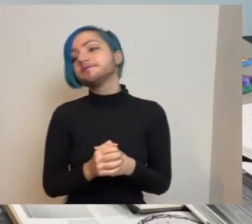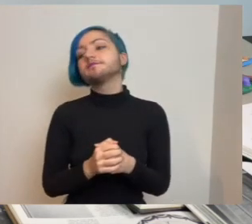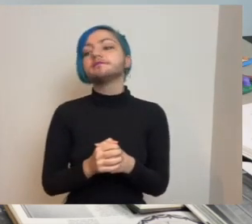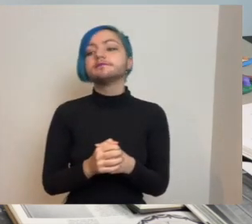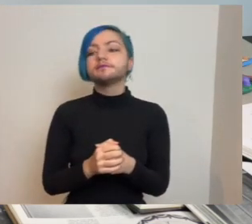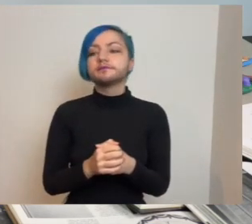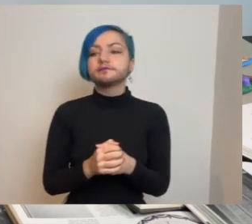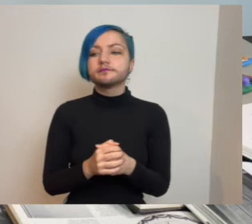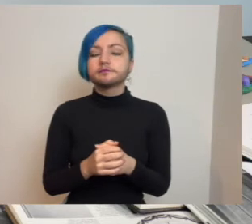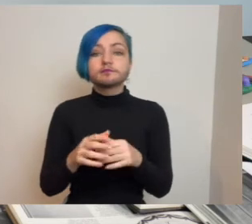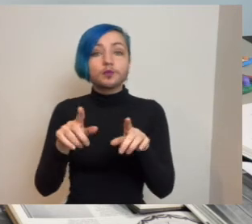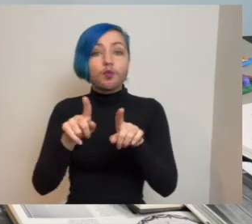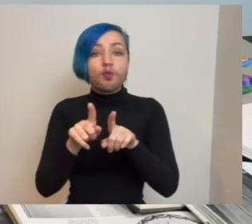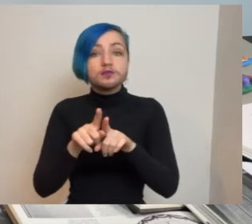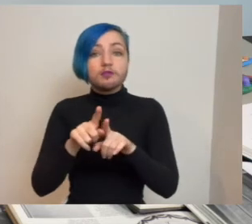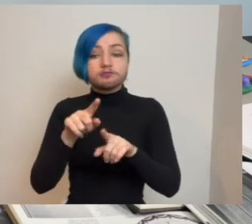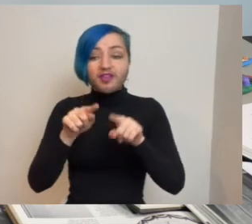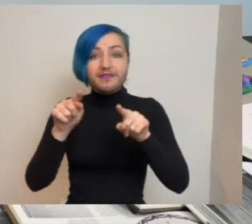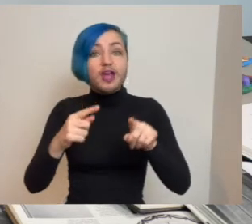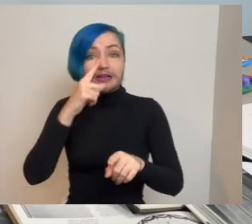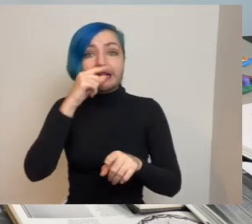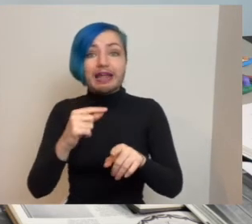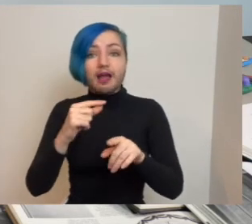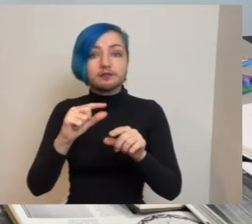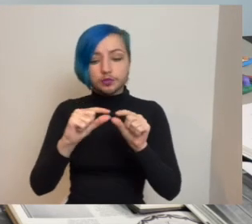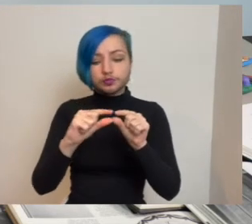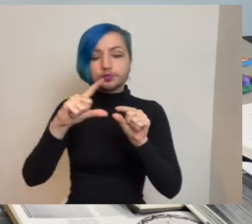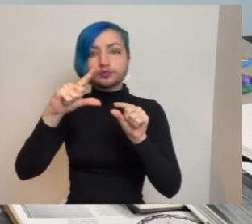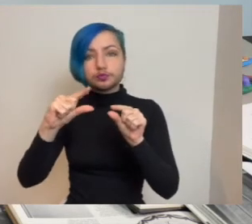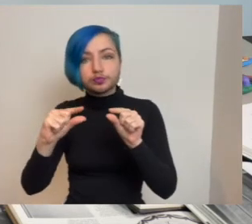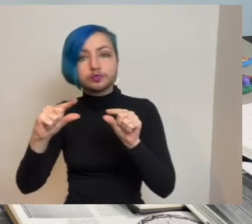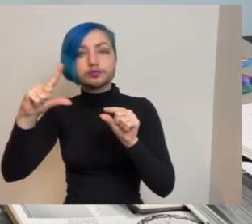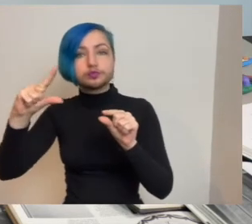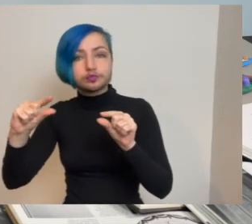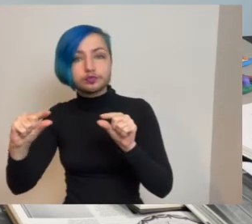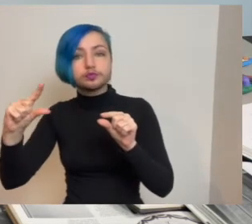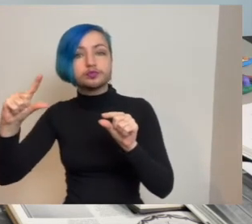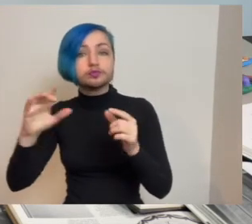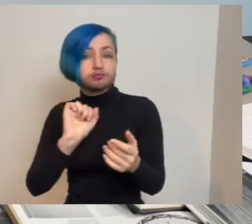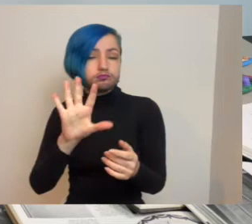And you could kind of vary the depth as well.